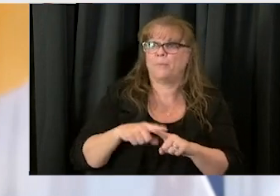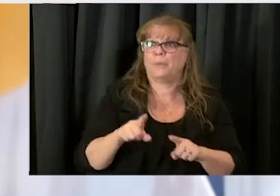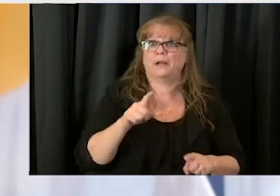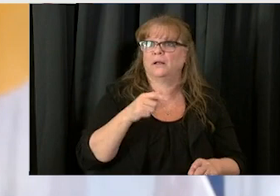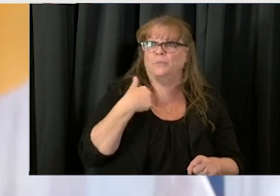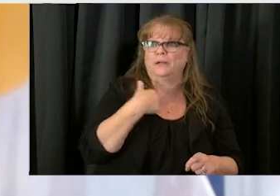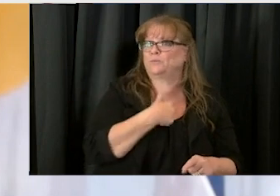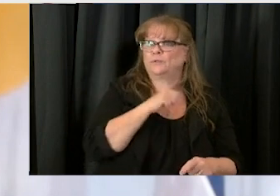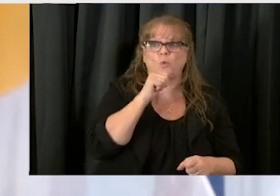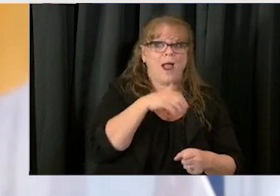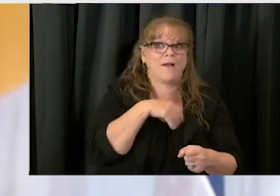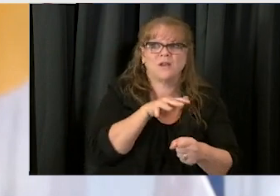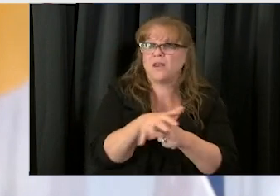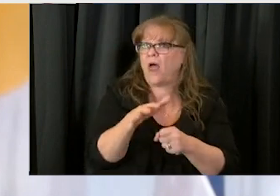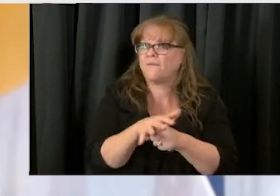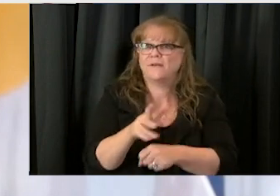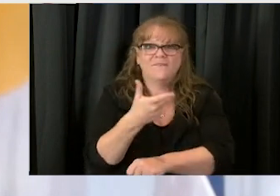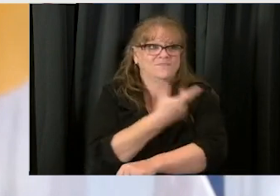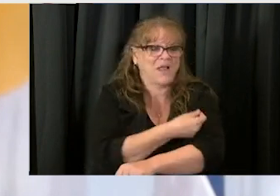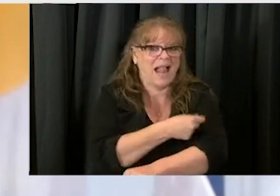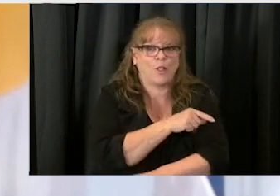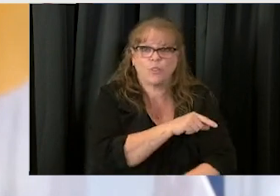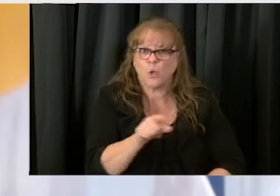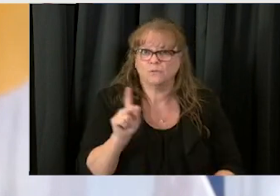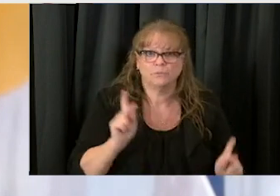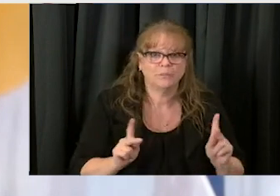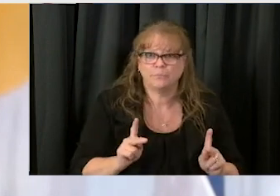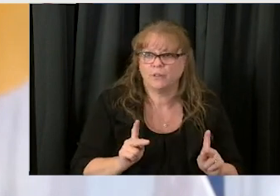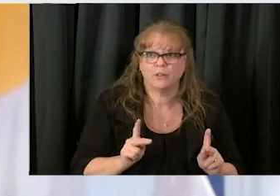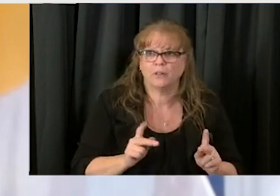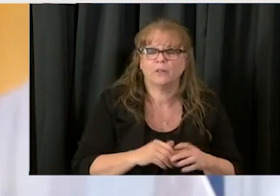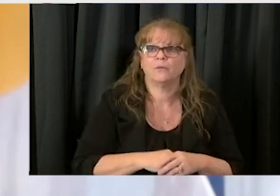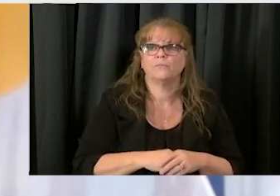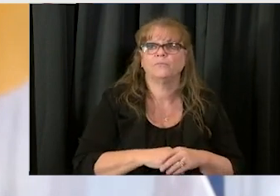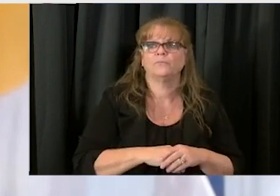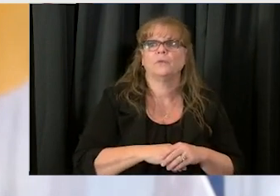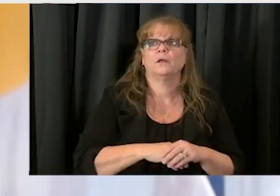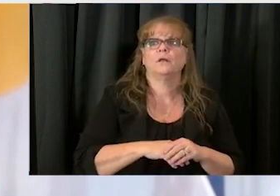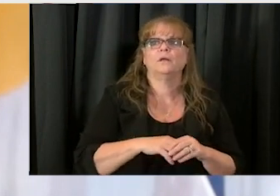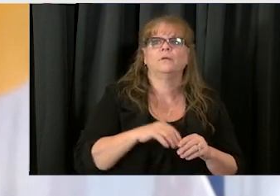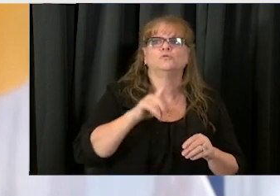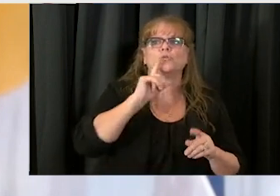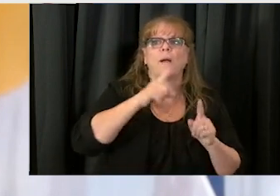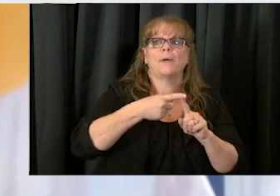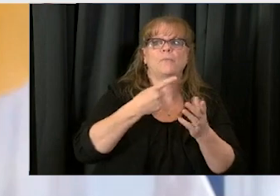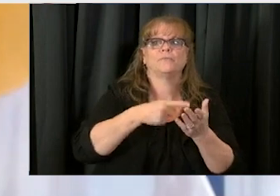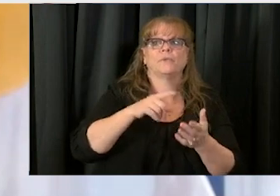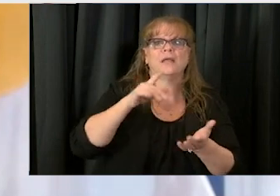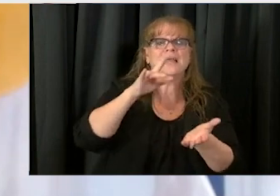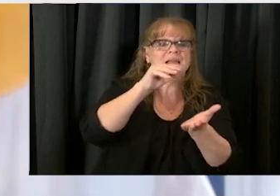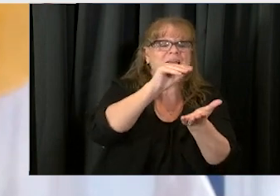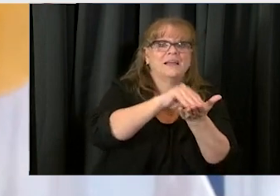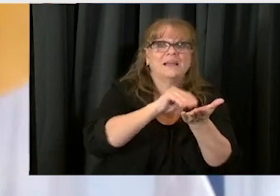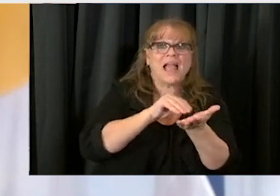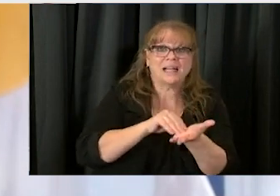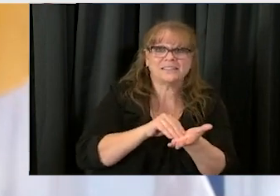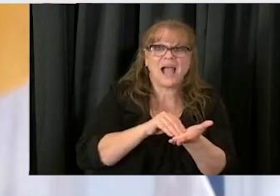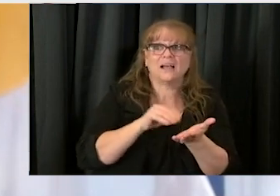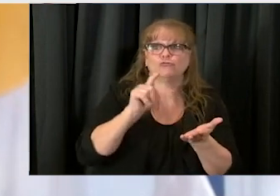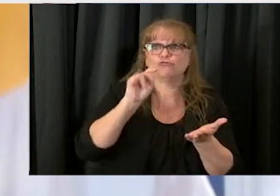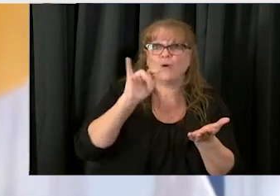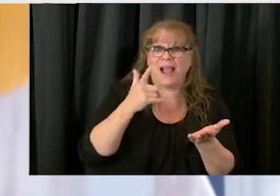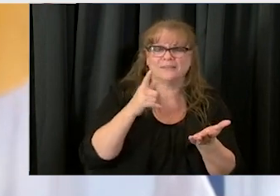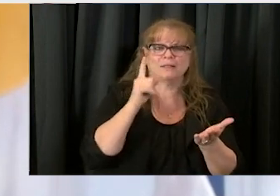yes, contact tracing is prioritized for schools. That is one of the key pieces of the roadmap. It's not just the